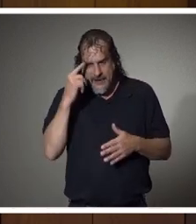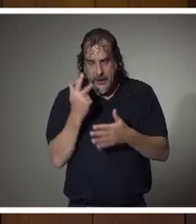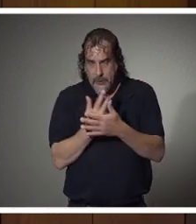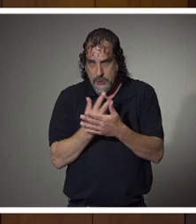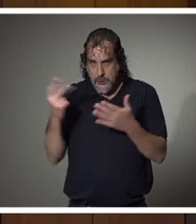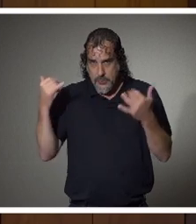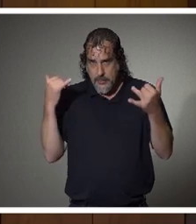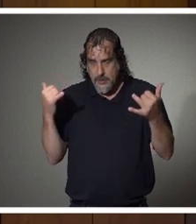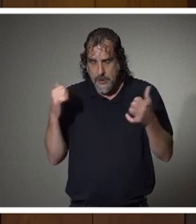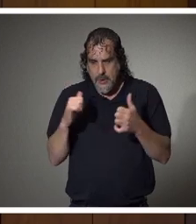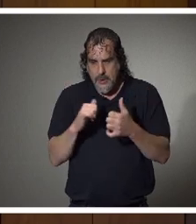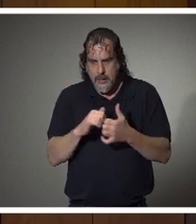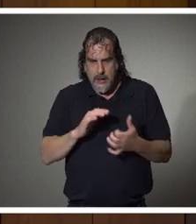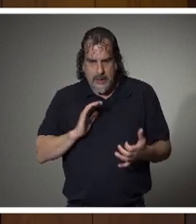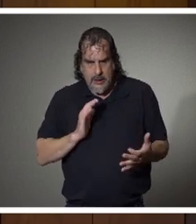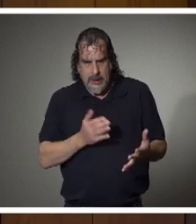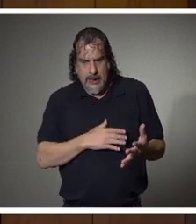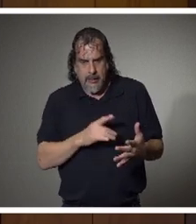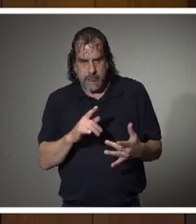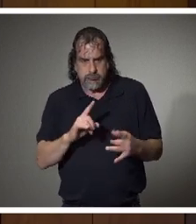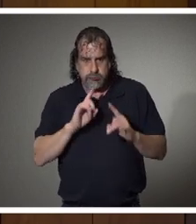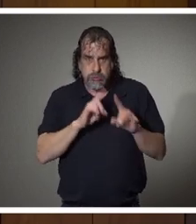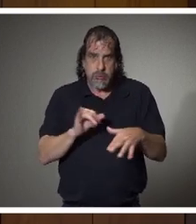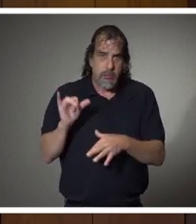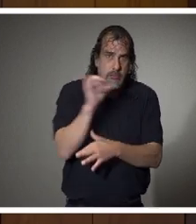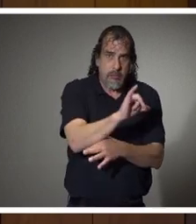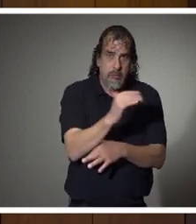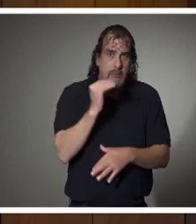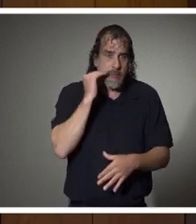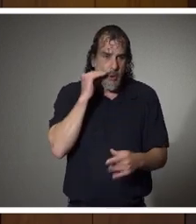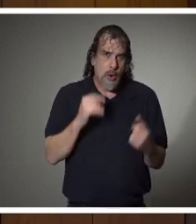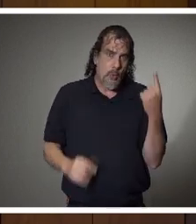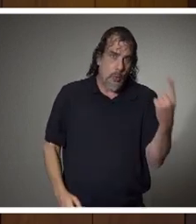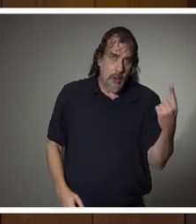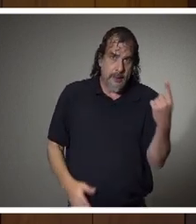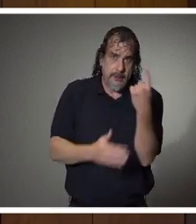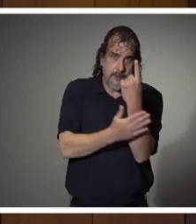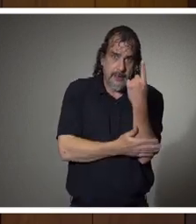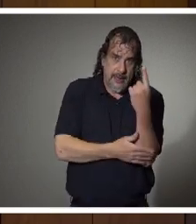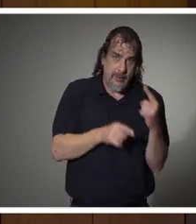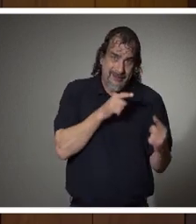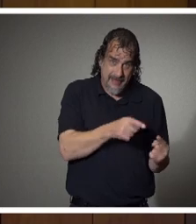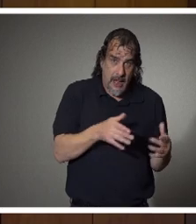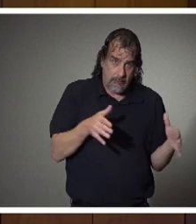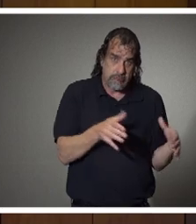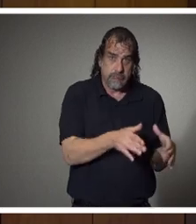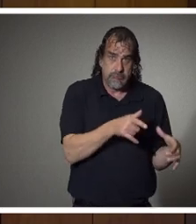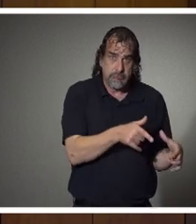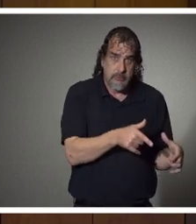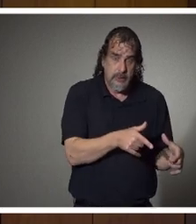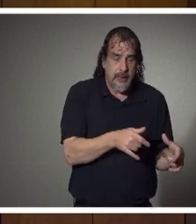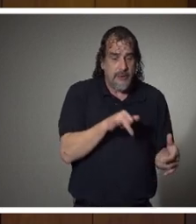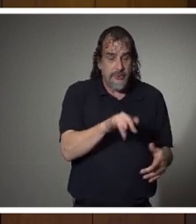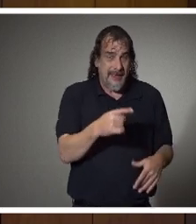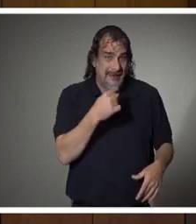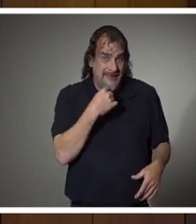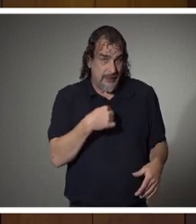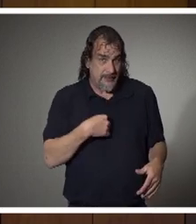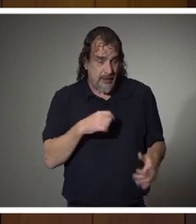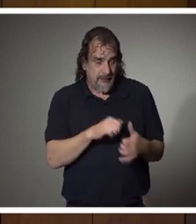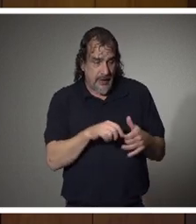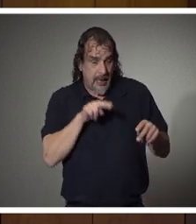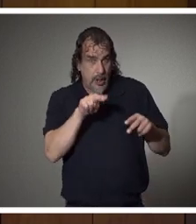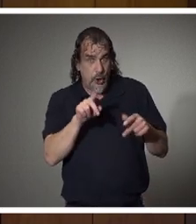our initial step into sheltering in place was one county, and that was Lauderdale County. And so what that tells me is I look at the